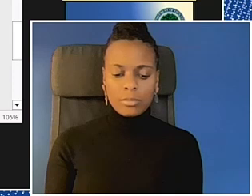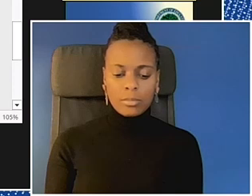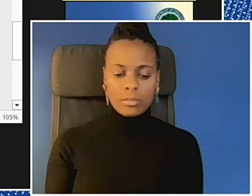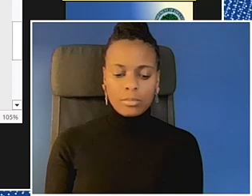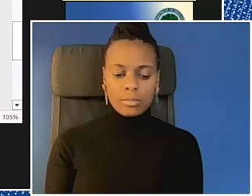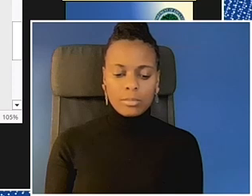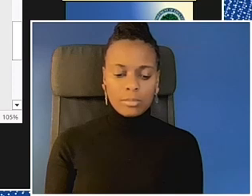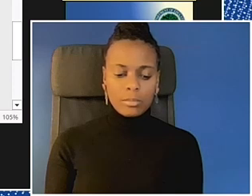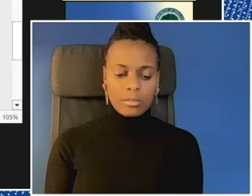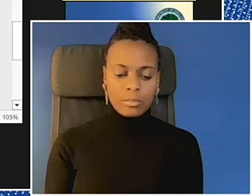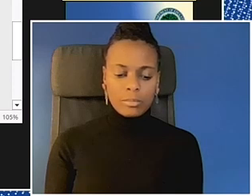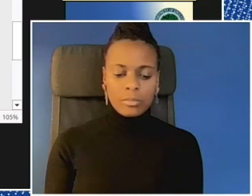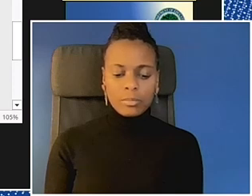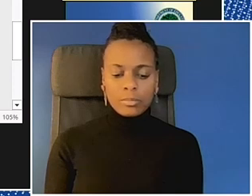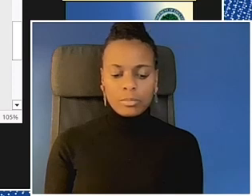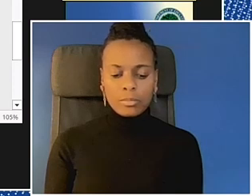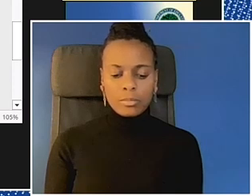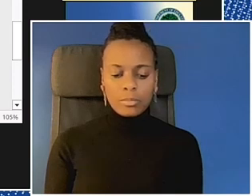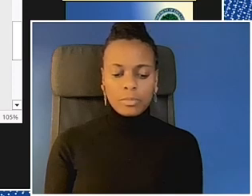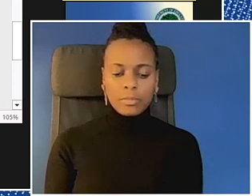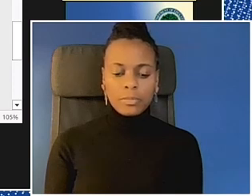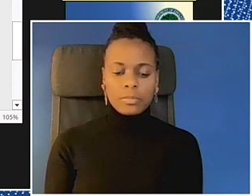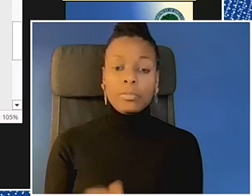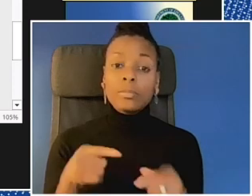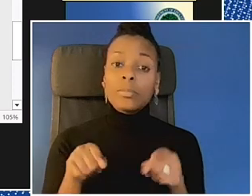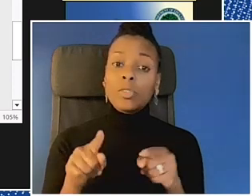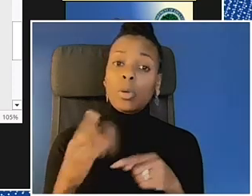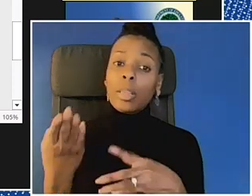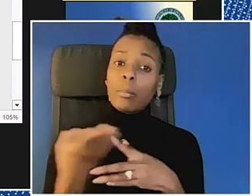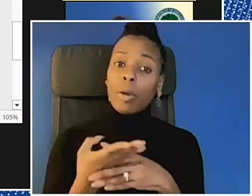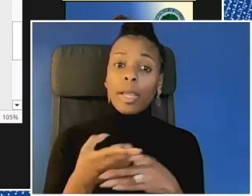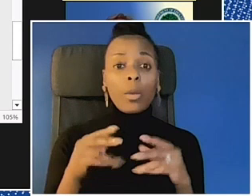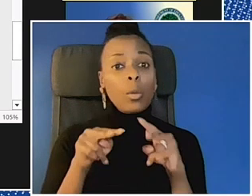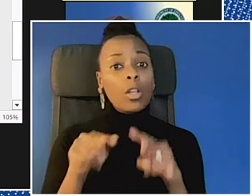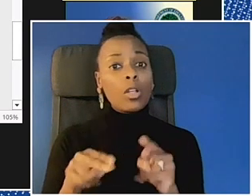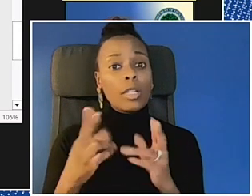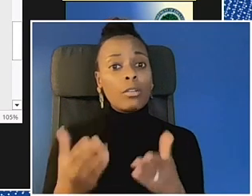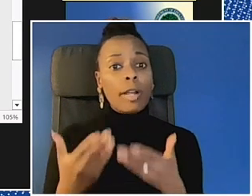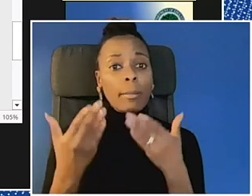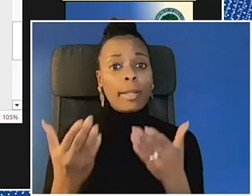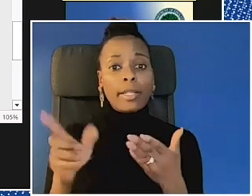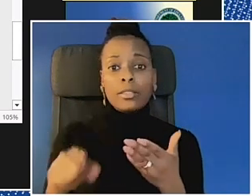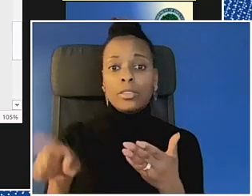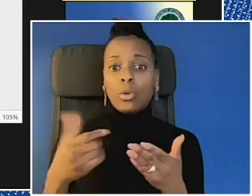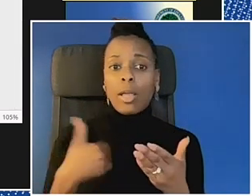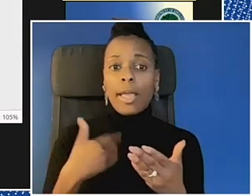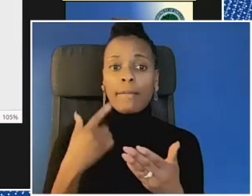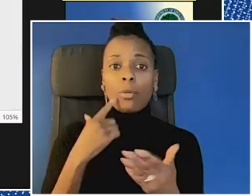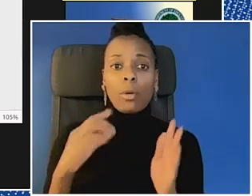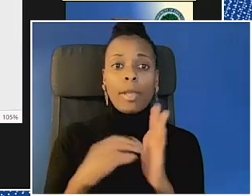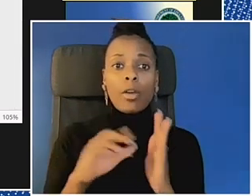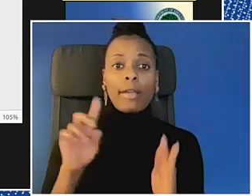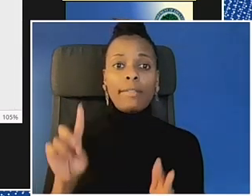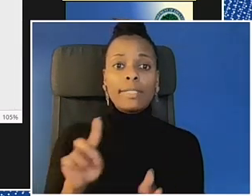Over the break, we looked at the recommendations that you guys had for paragraph D for